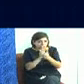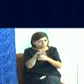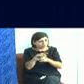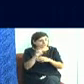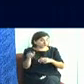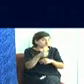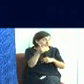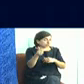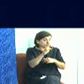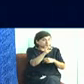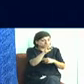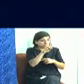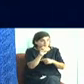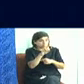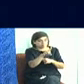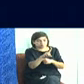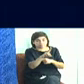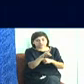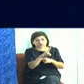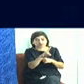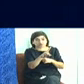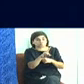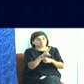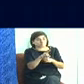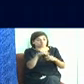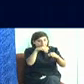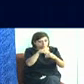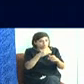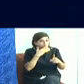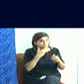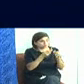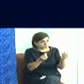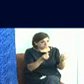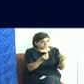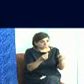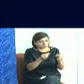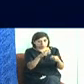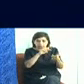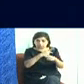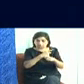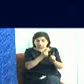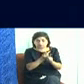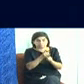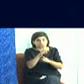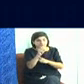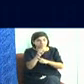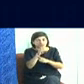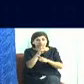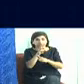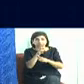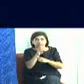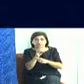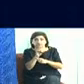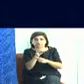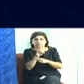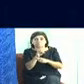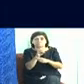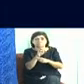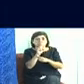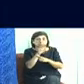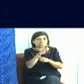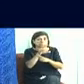produced a crop, 160 or 30 times what was sown. Whoever has